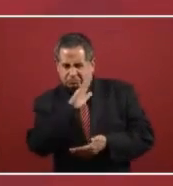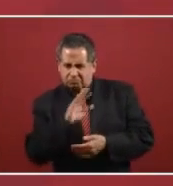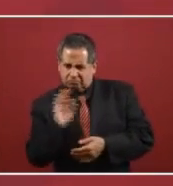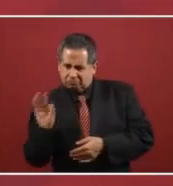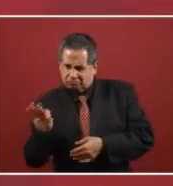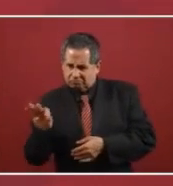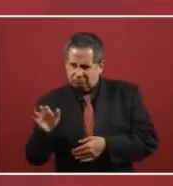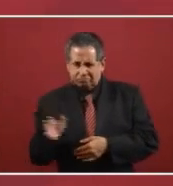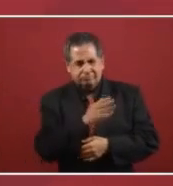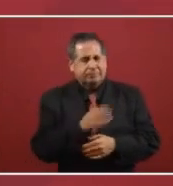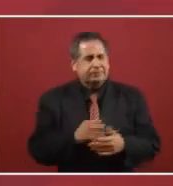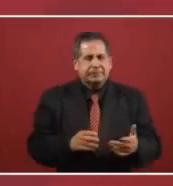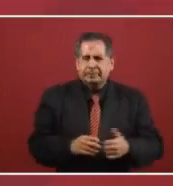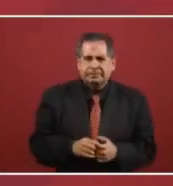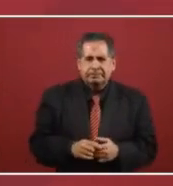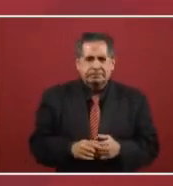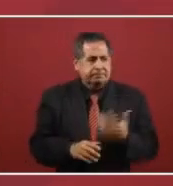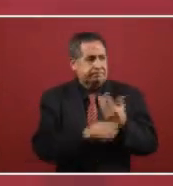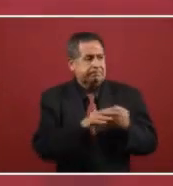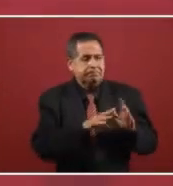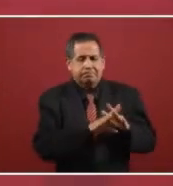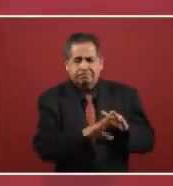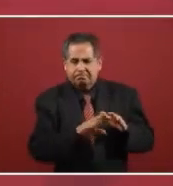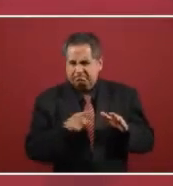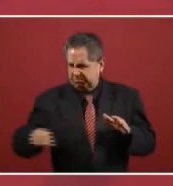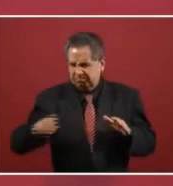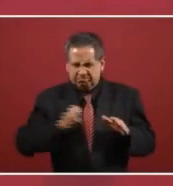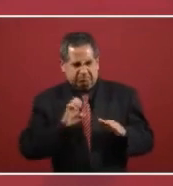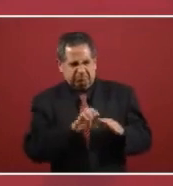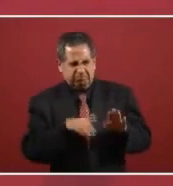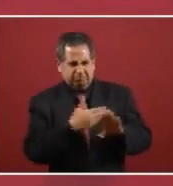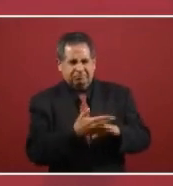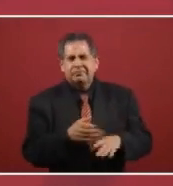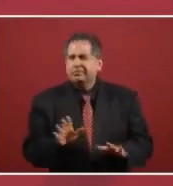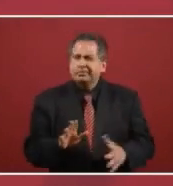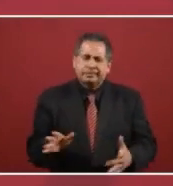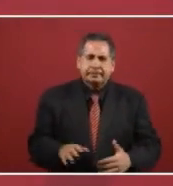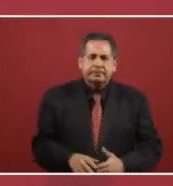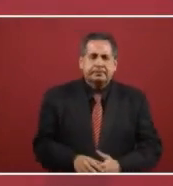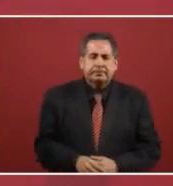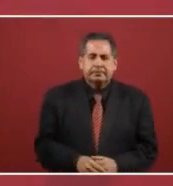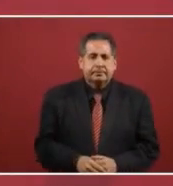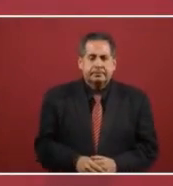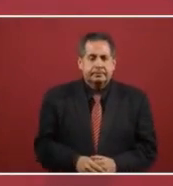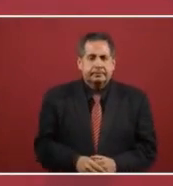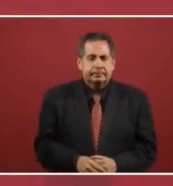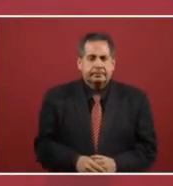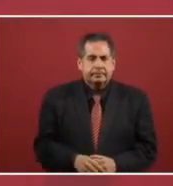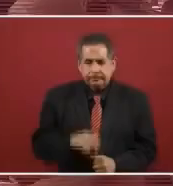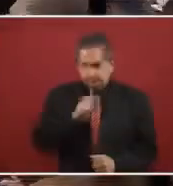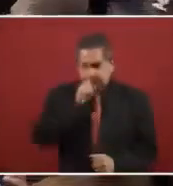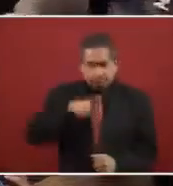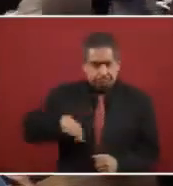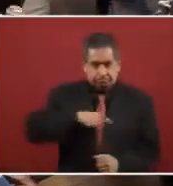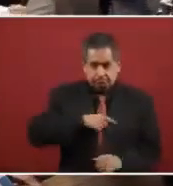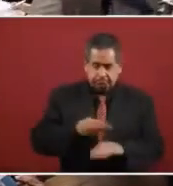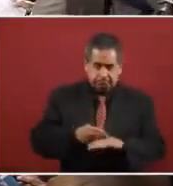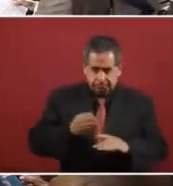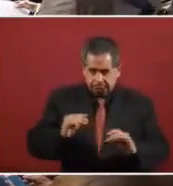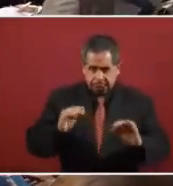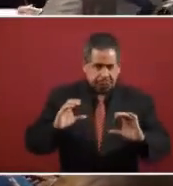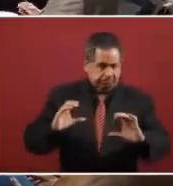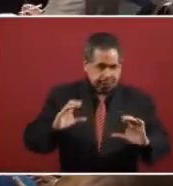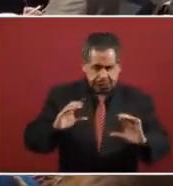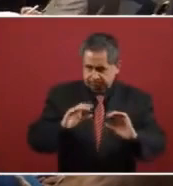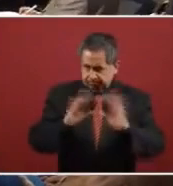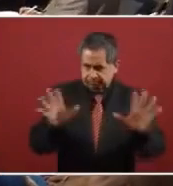refuse migrantes. migrants or strangers, Y foreigners. hemos sido muy claros en And eso. we've been